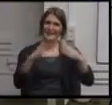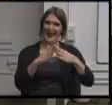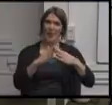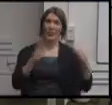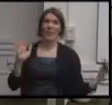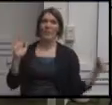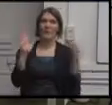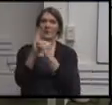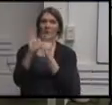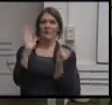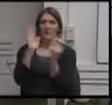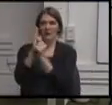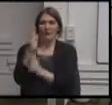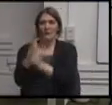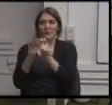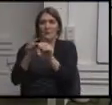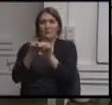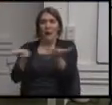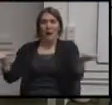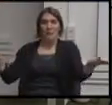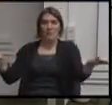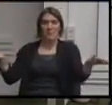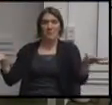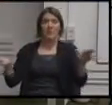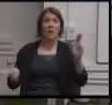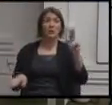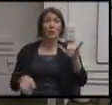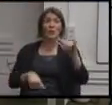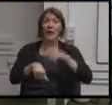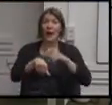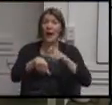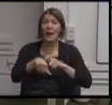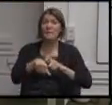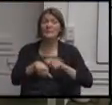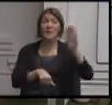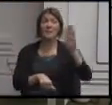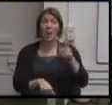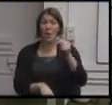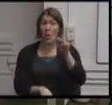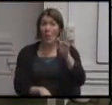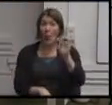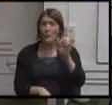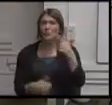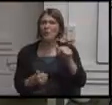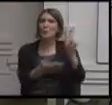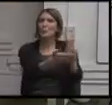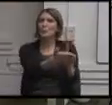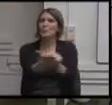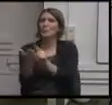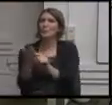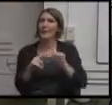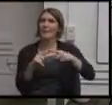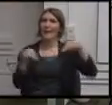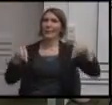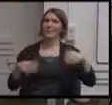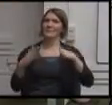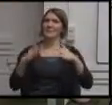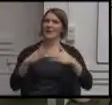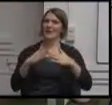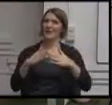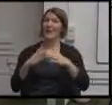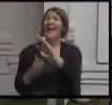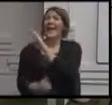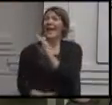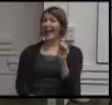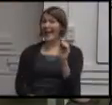in large periodicals outside of the region, so the New York Times, Boston Globe, that kind of thing. As well as the second project